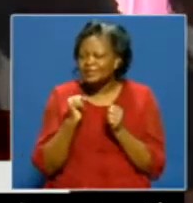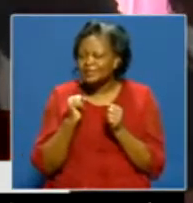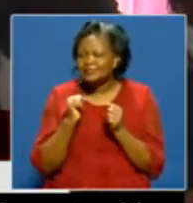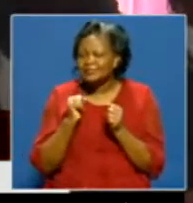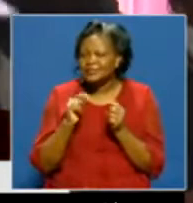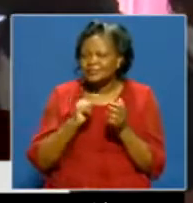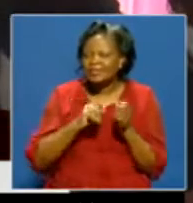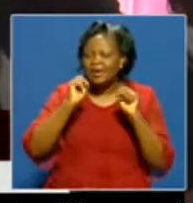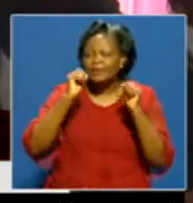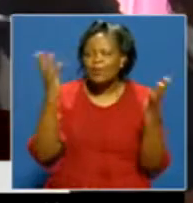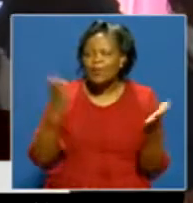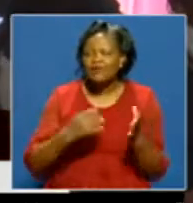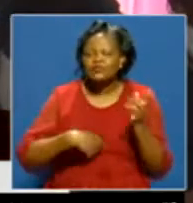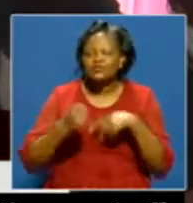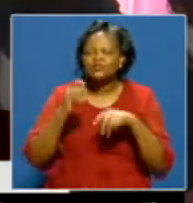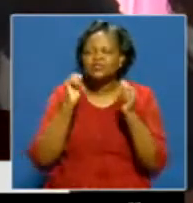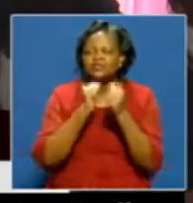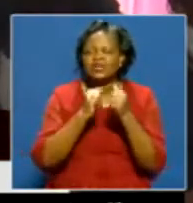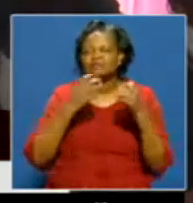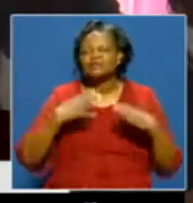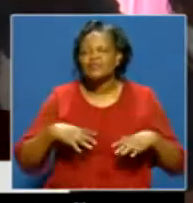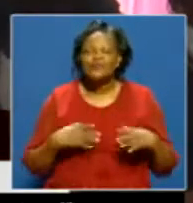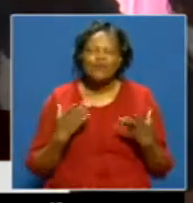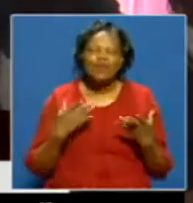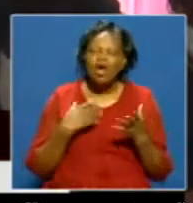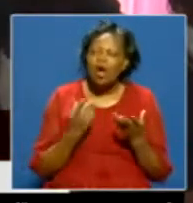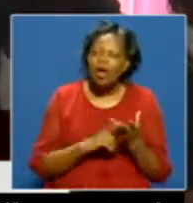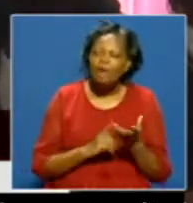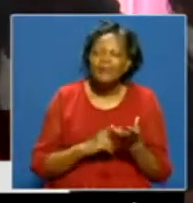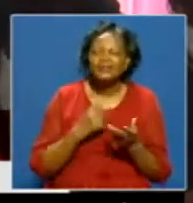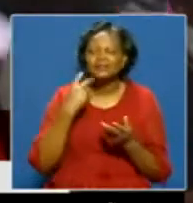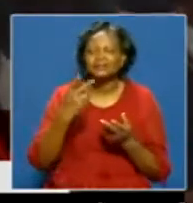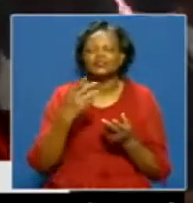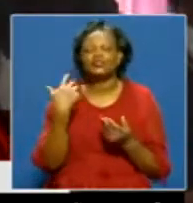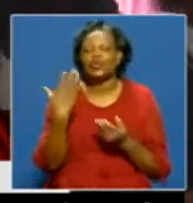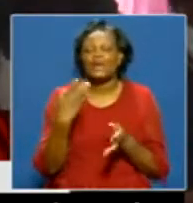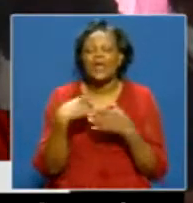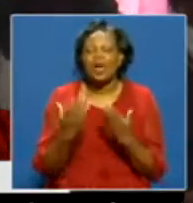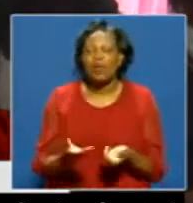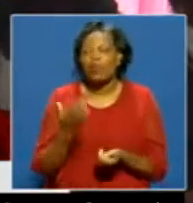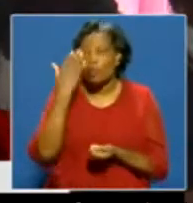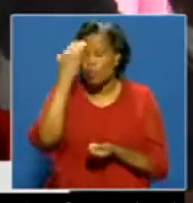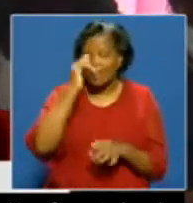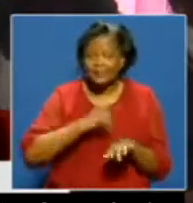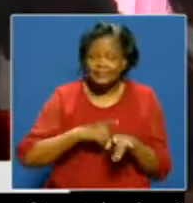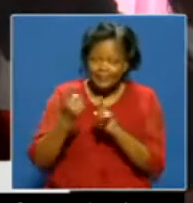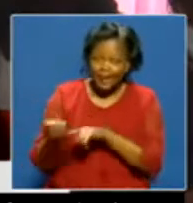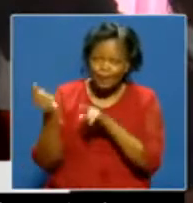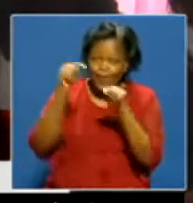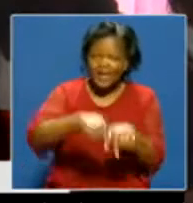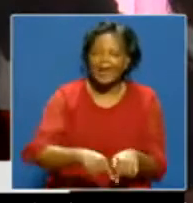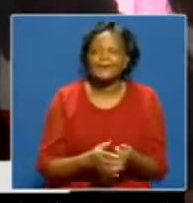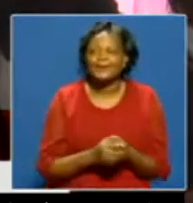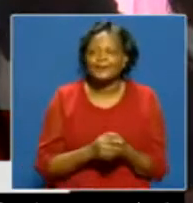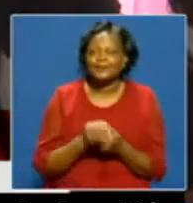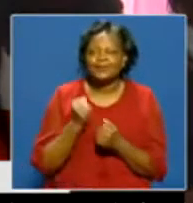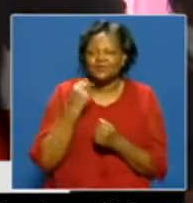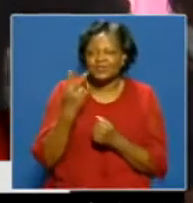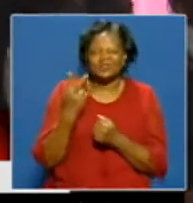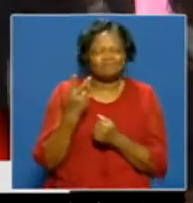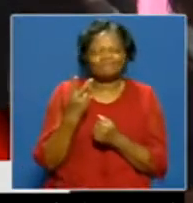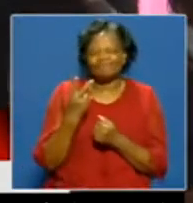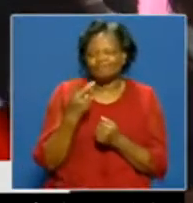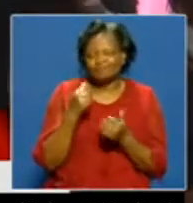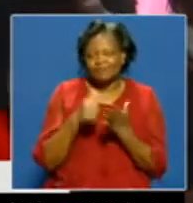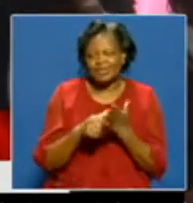watu yako kumi ama kumi na tano, whatever the case, look at that document. So that tunapokuja hapa, tukiona your allotment umepatia